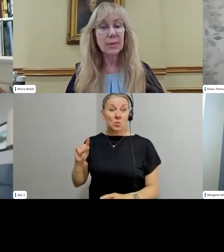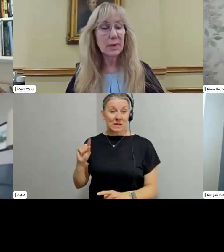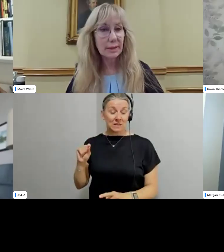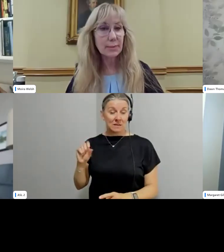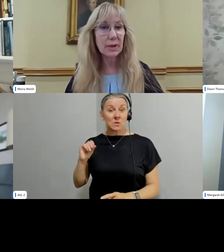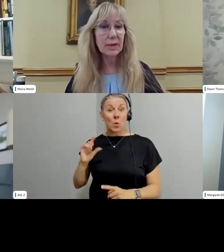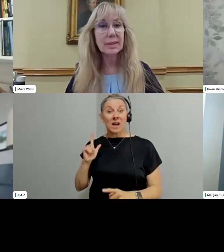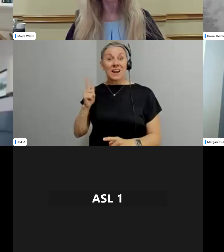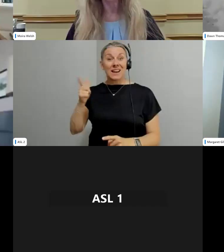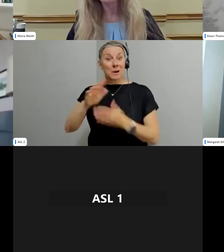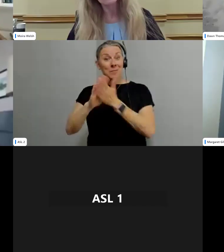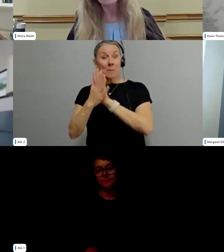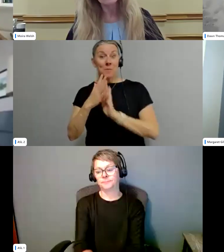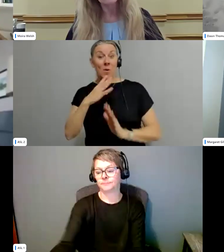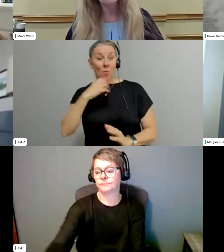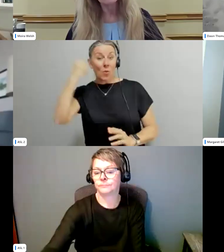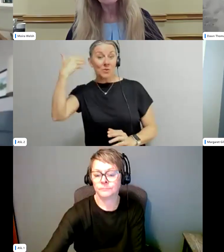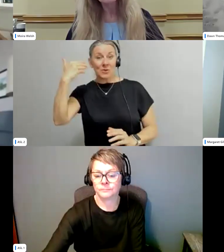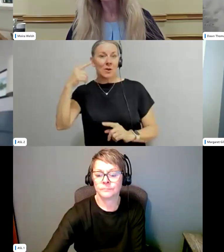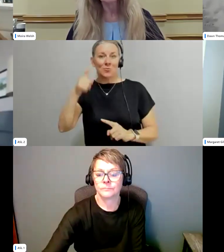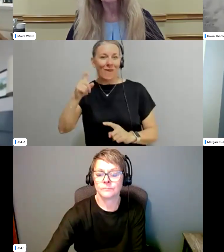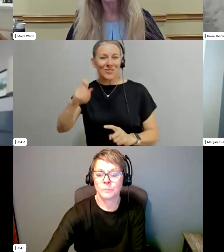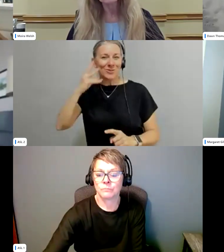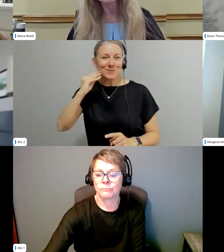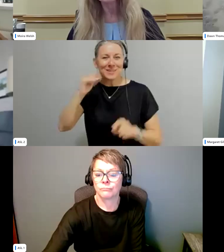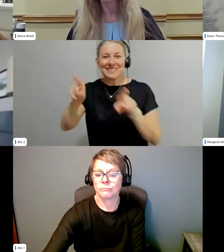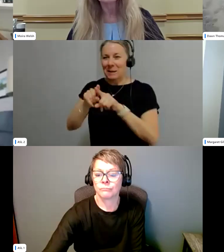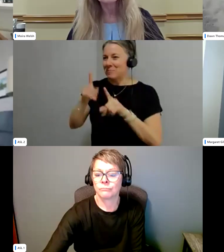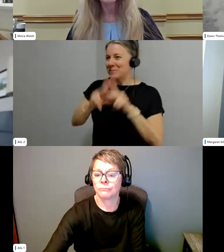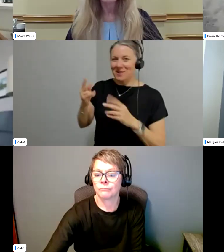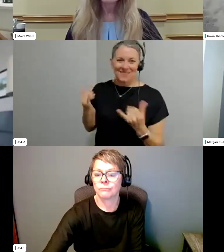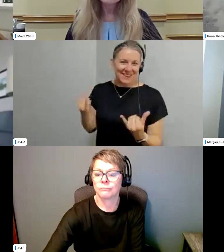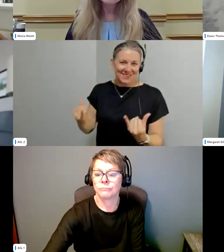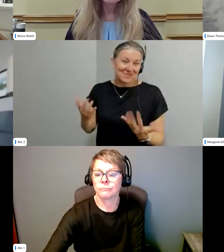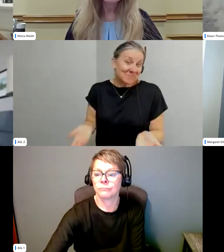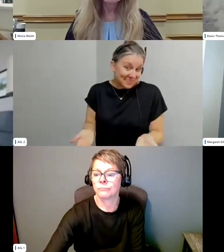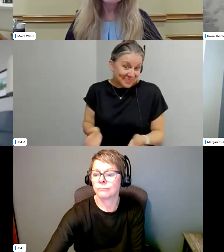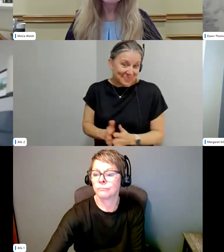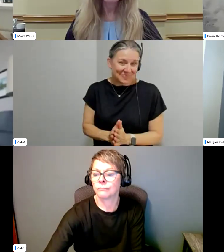have some of the experiences that a lot of women are having in their much older years.